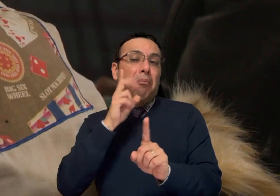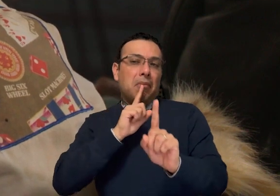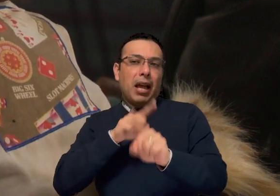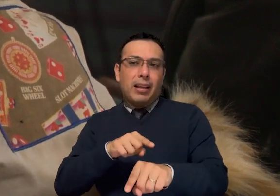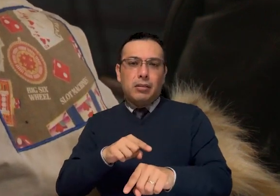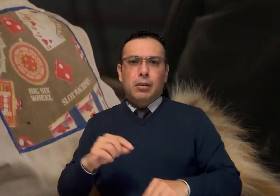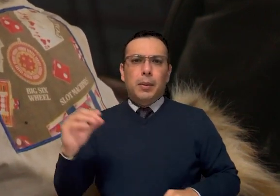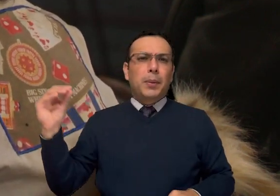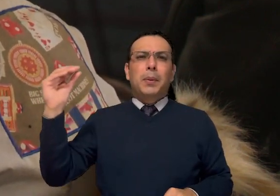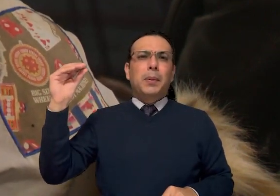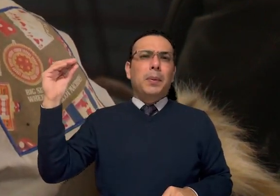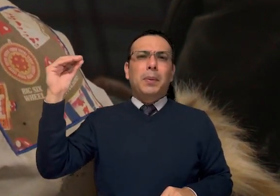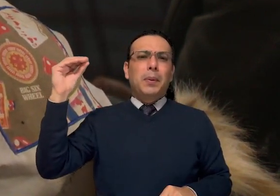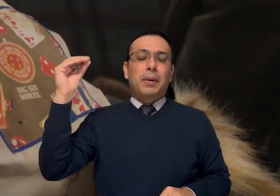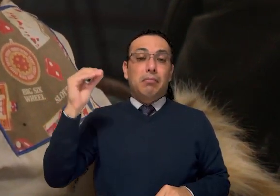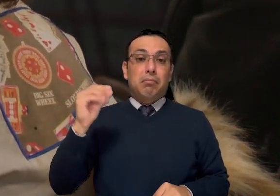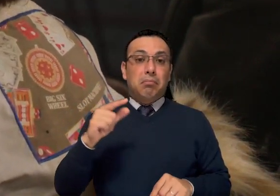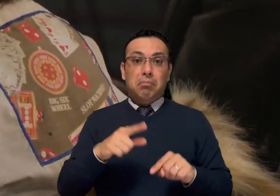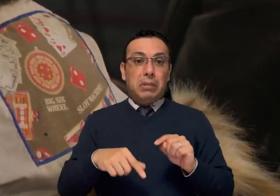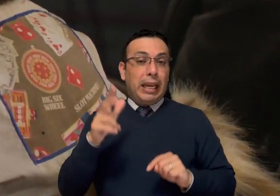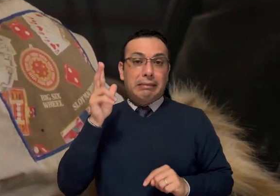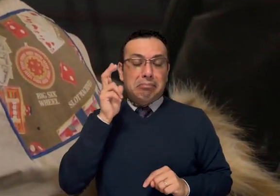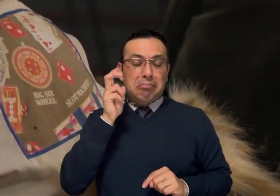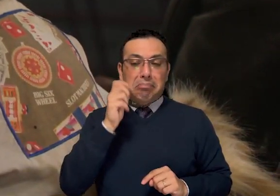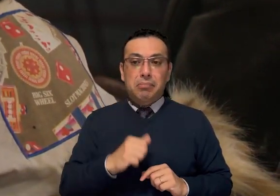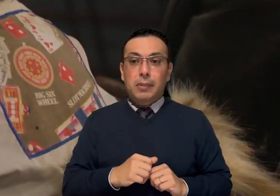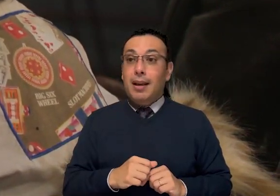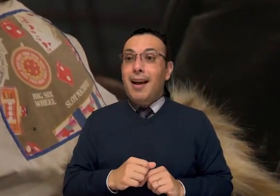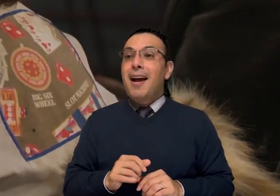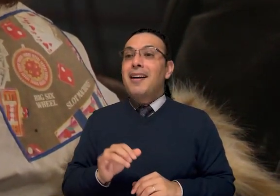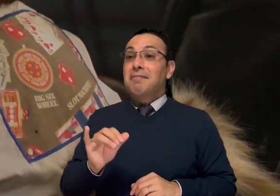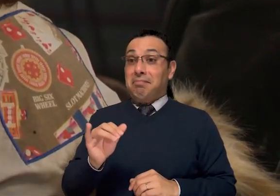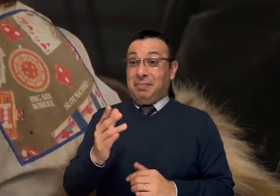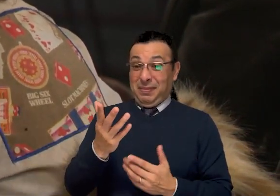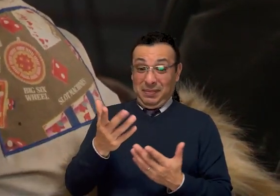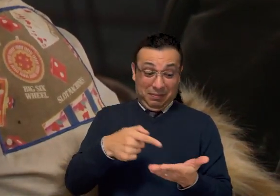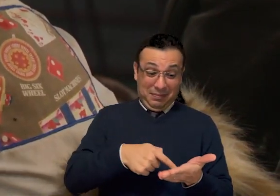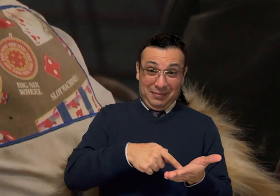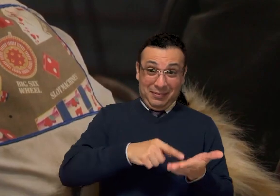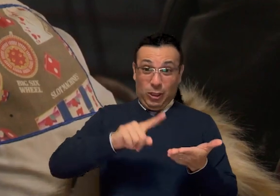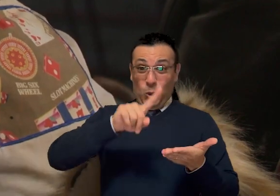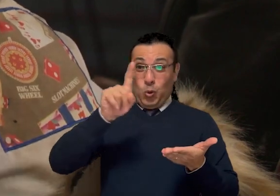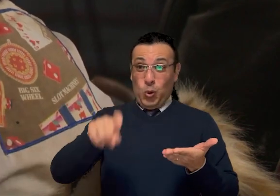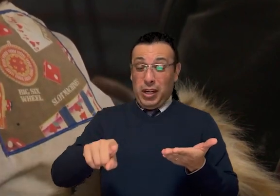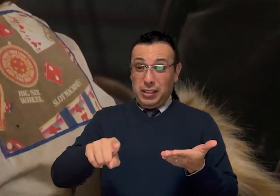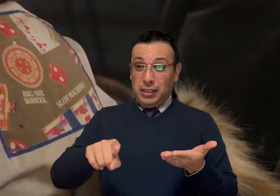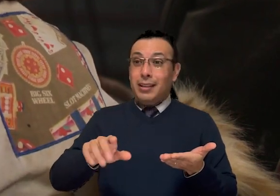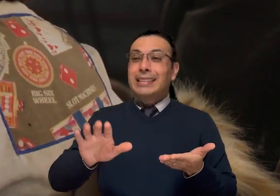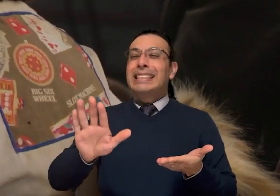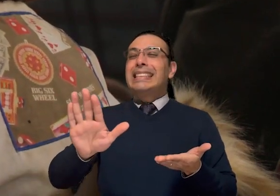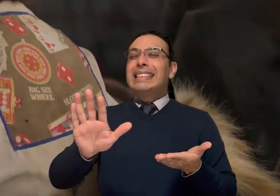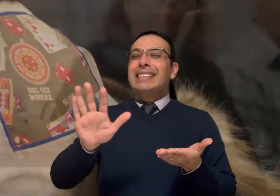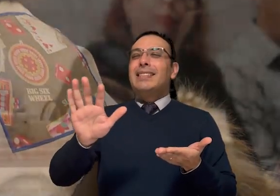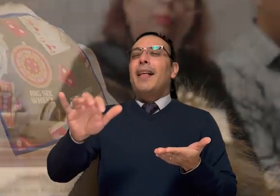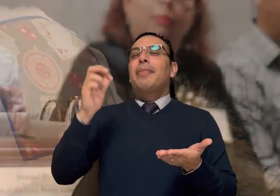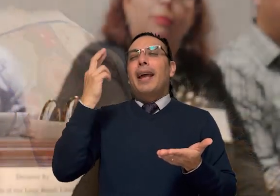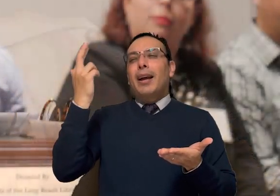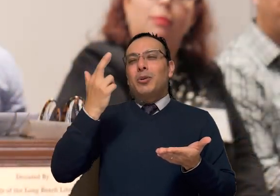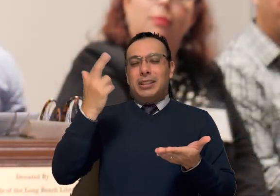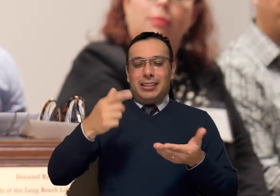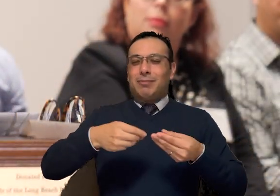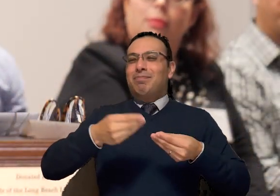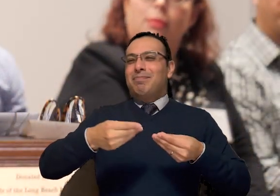I asked the question, and this is why we're doing this, is try to keep, yeah. So